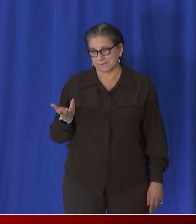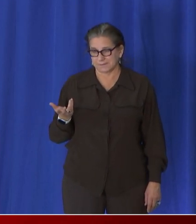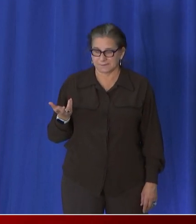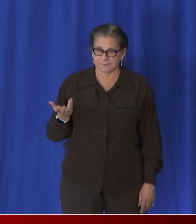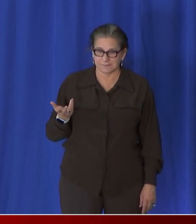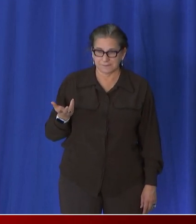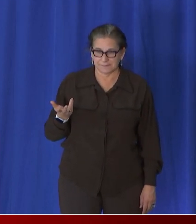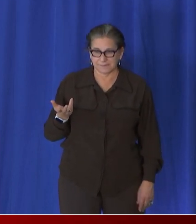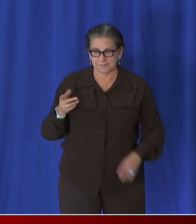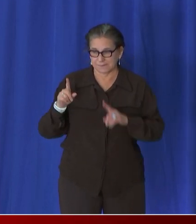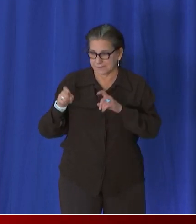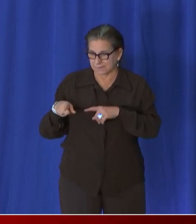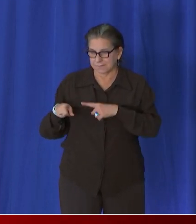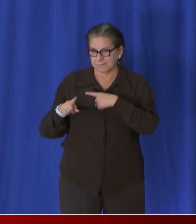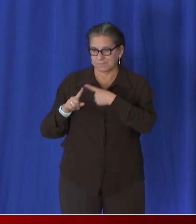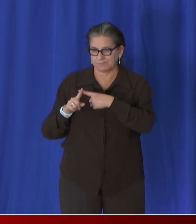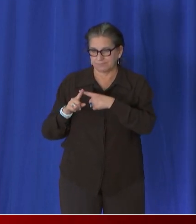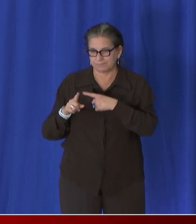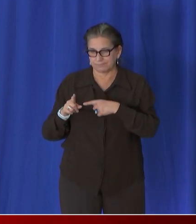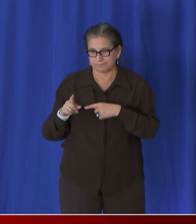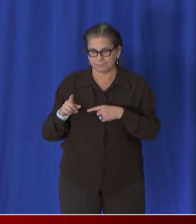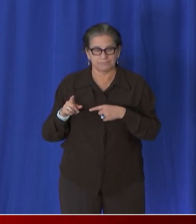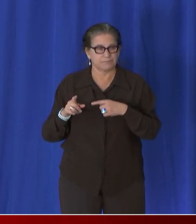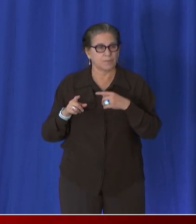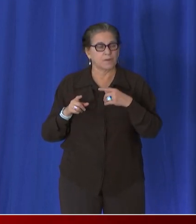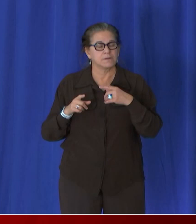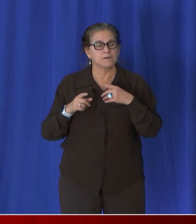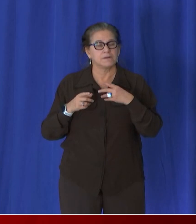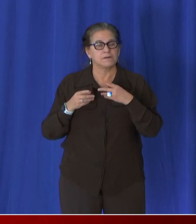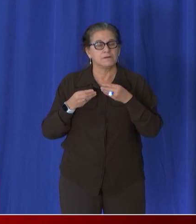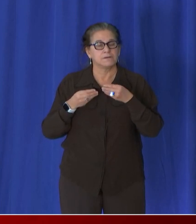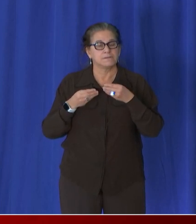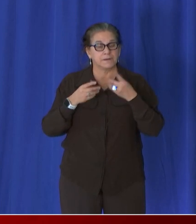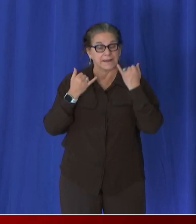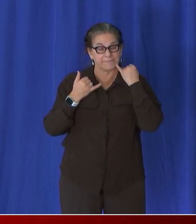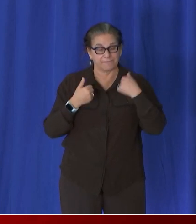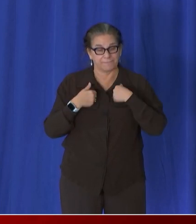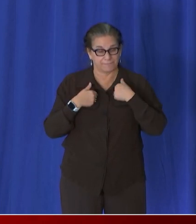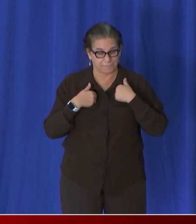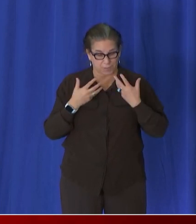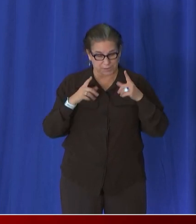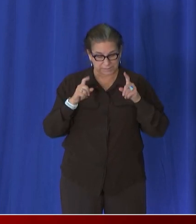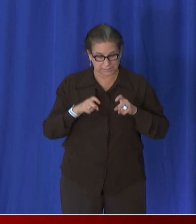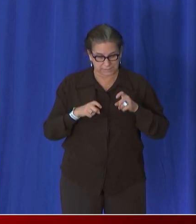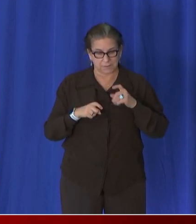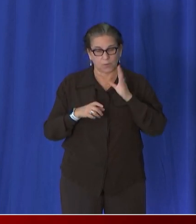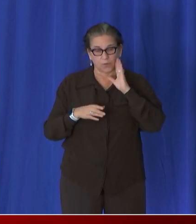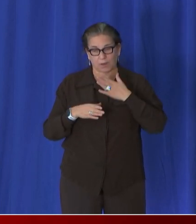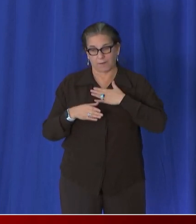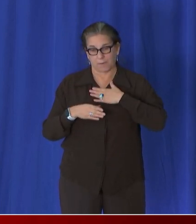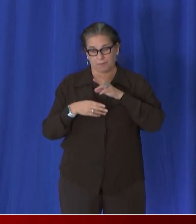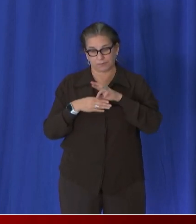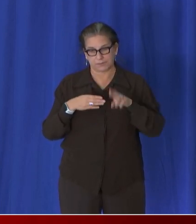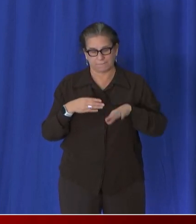have a tremendous amount of sequencing capacity, they also are seeing a tremendous amount of samples right now coming from all around. So we know